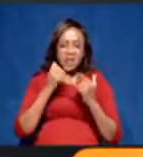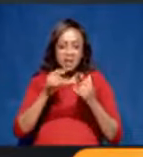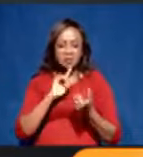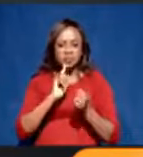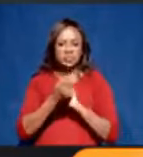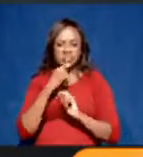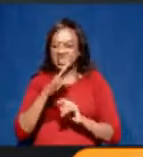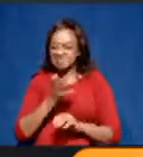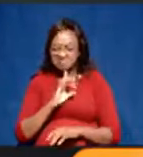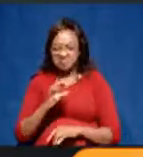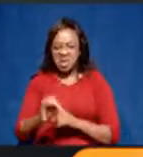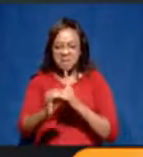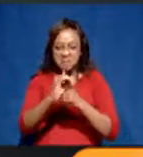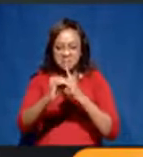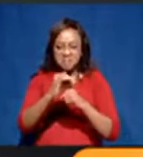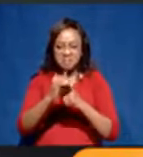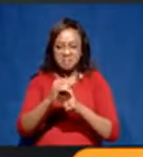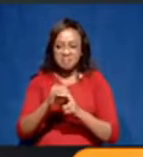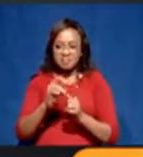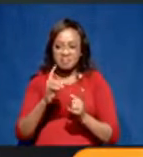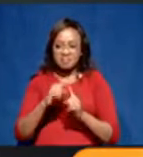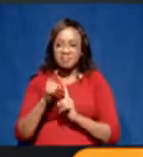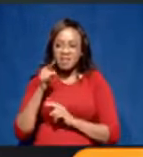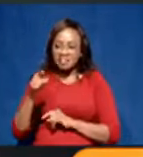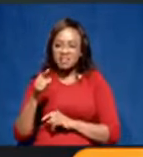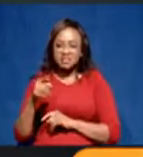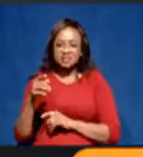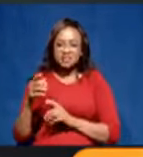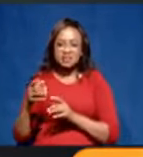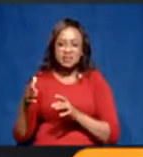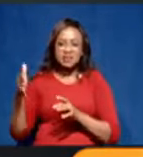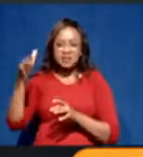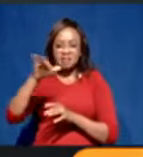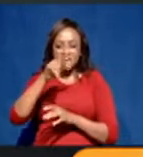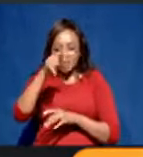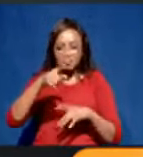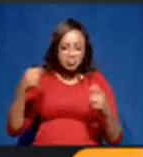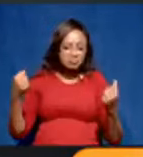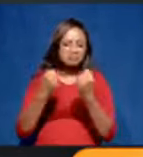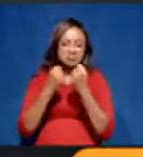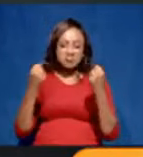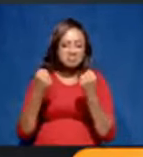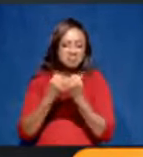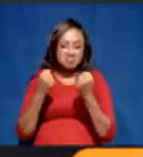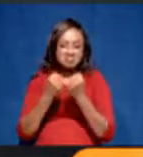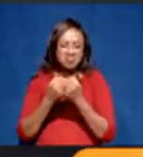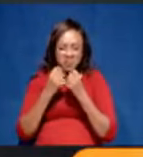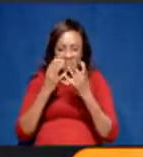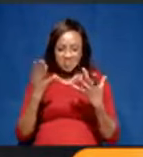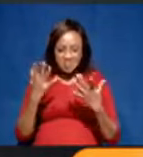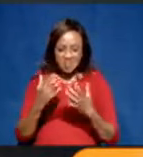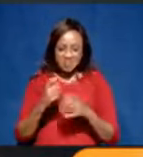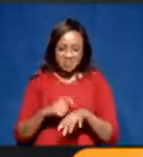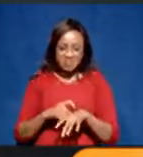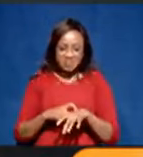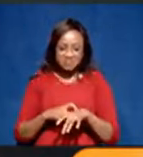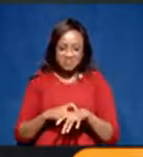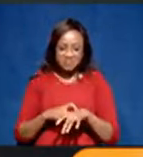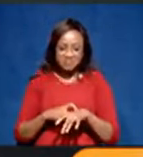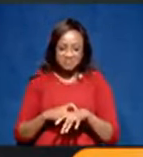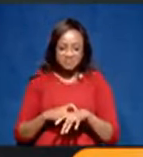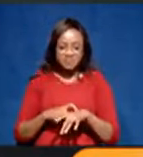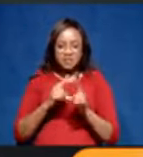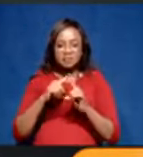Yet, the pickup has been crushed so many times. Instead of addressing the driving skills, which is the